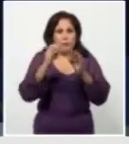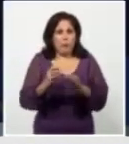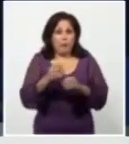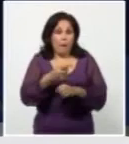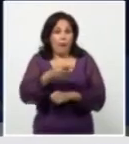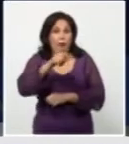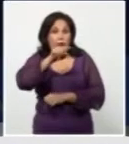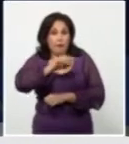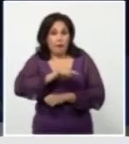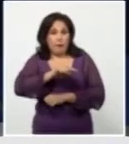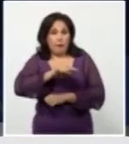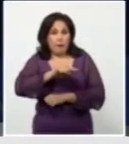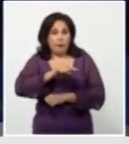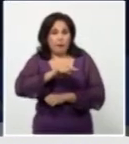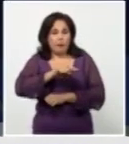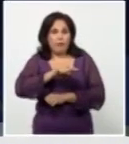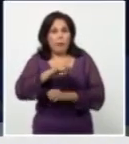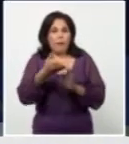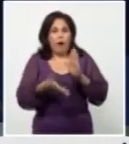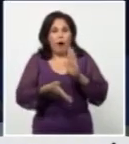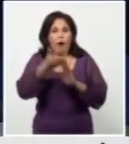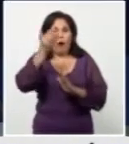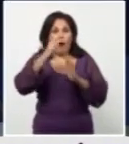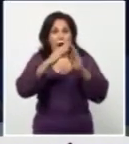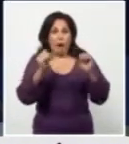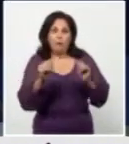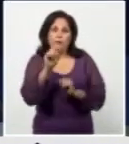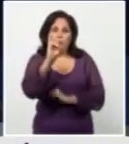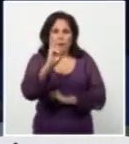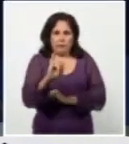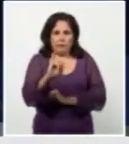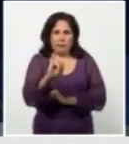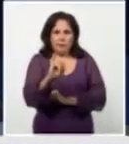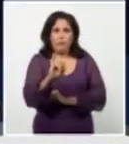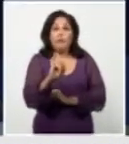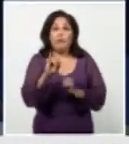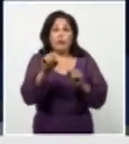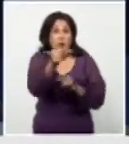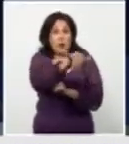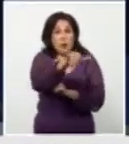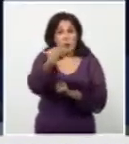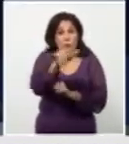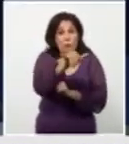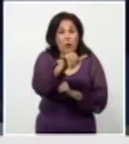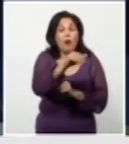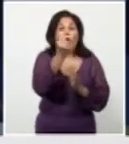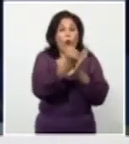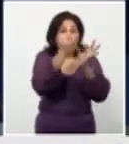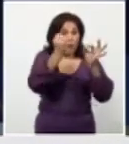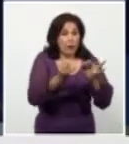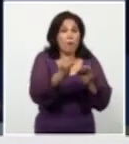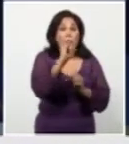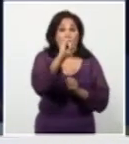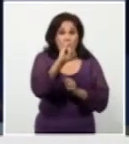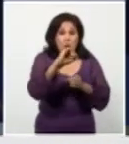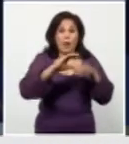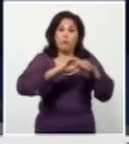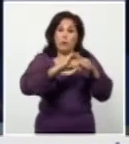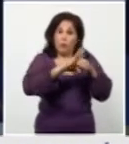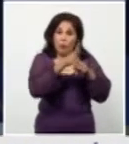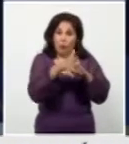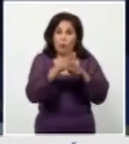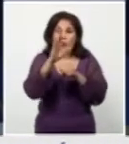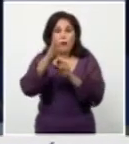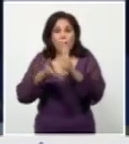same amount of positive cases with the amount of discharges. And with this que la cantidad 6 discharges, a